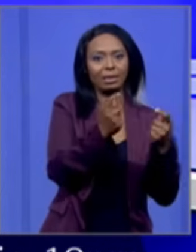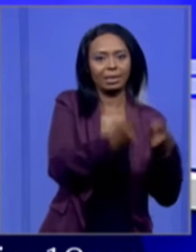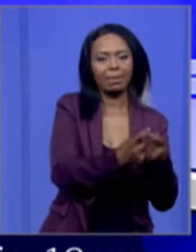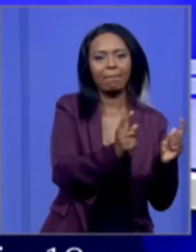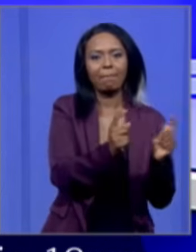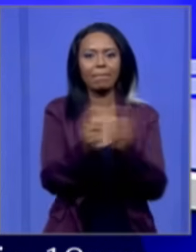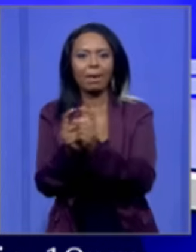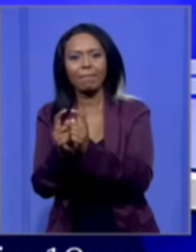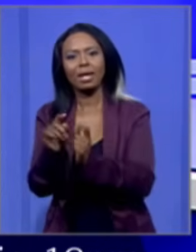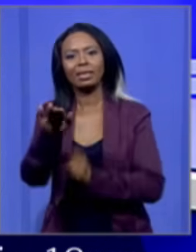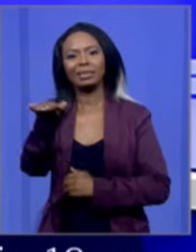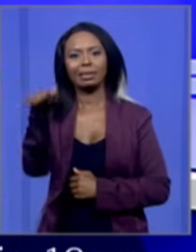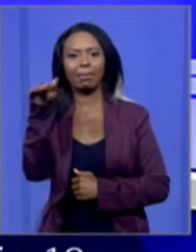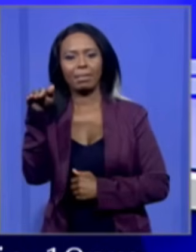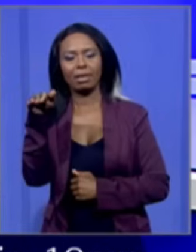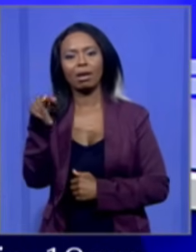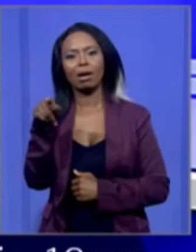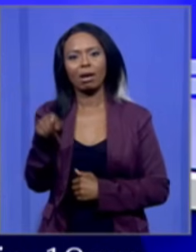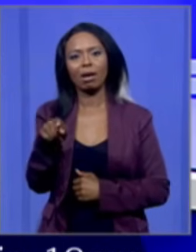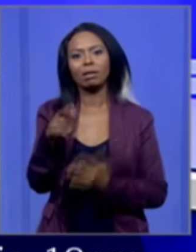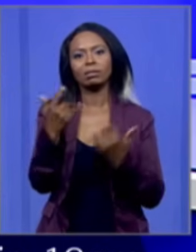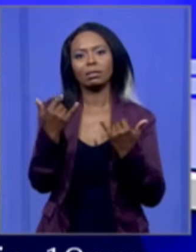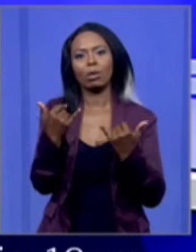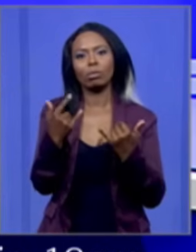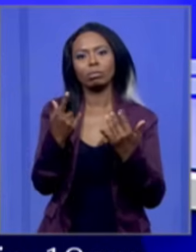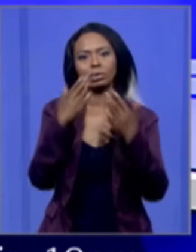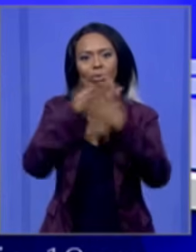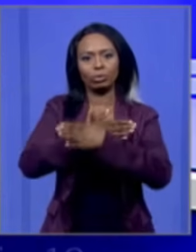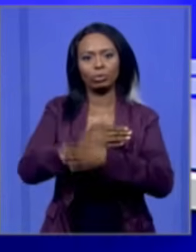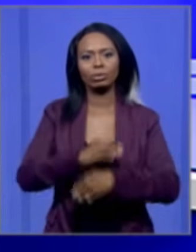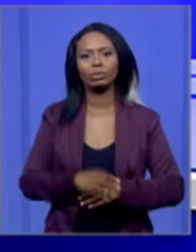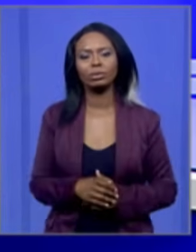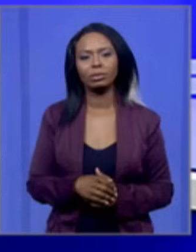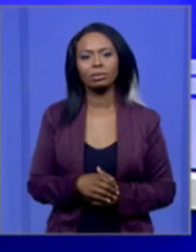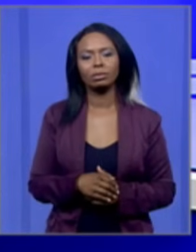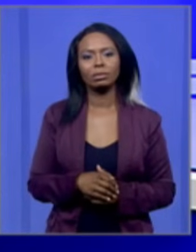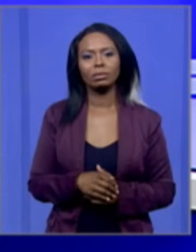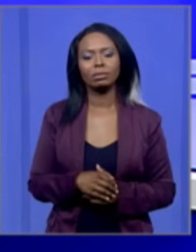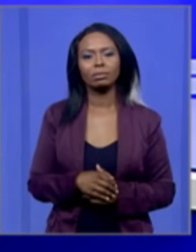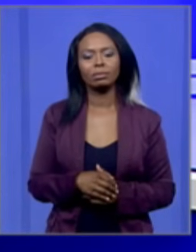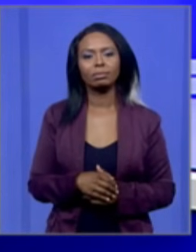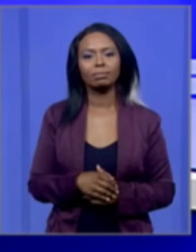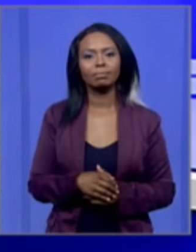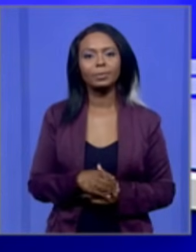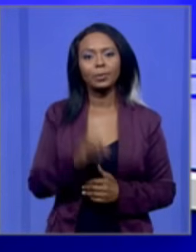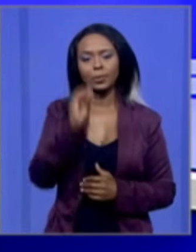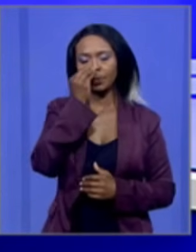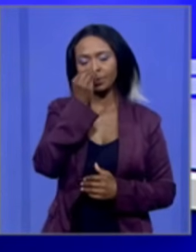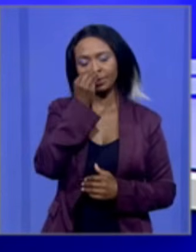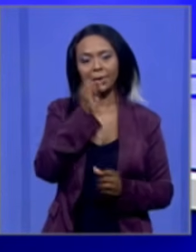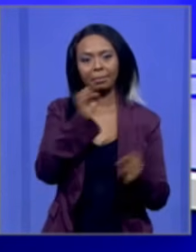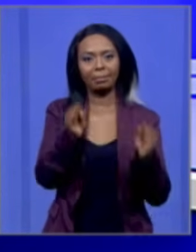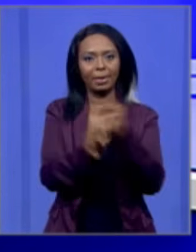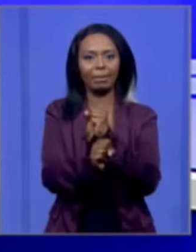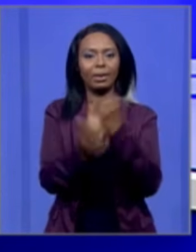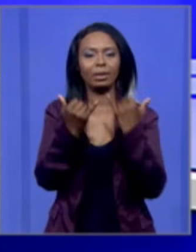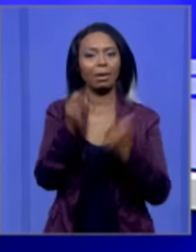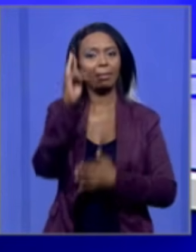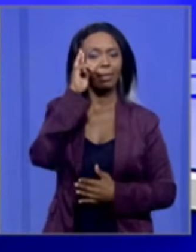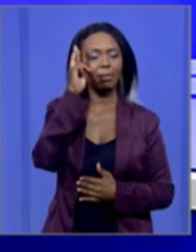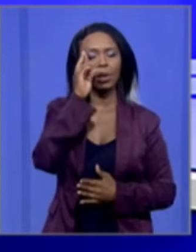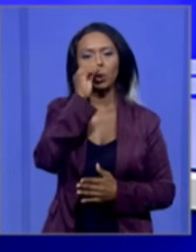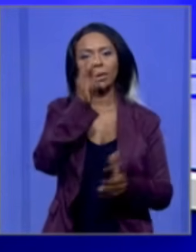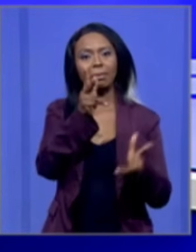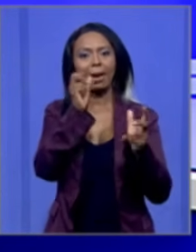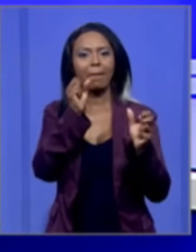Congo e tla thulana le Zambia ka iri ya 10 bošegong bjo. Bagešo di felela mo gopolang gore ditaba tša rena